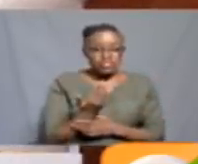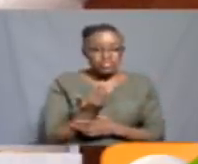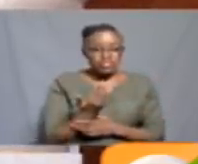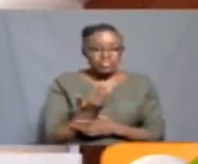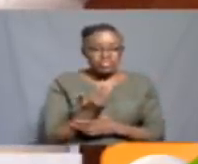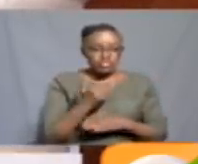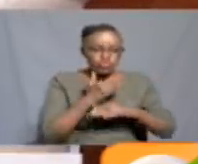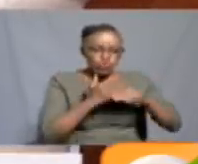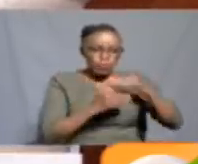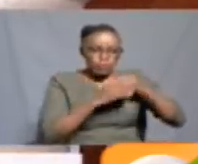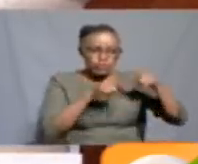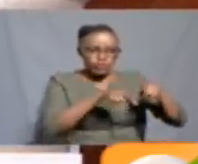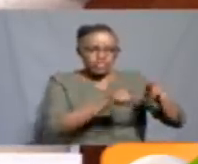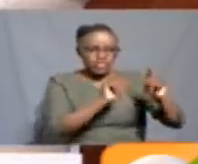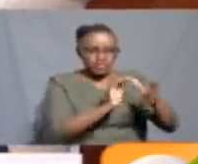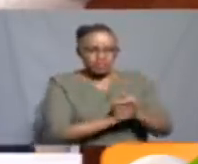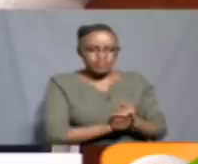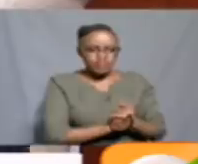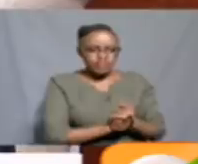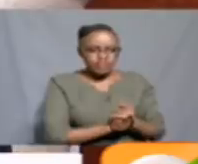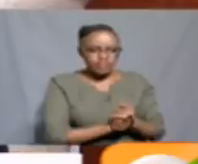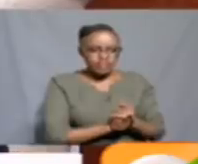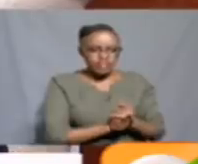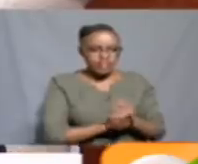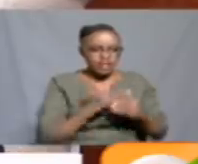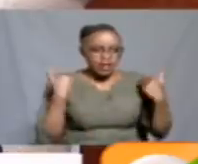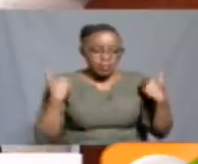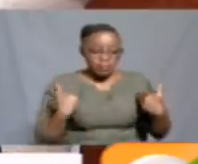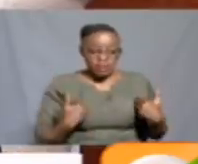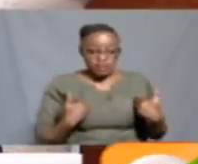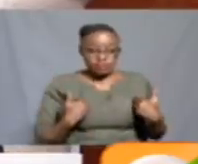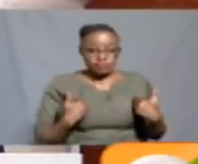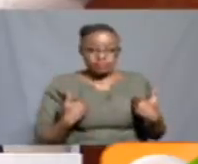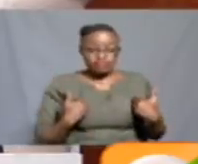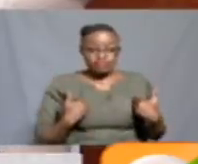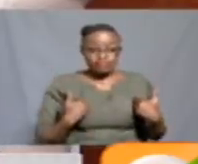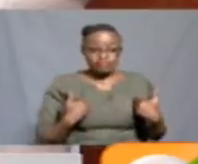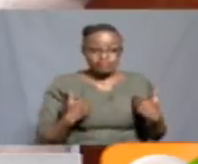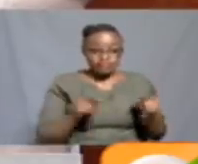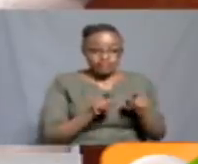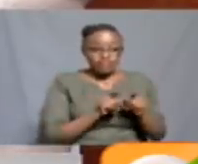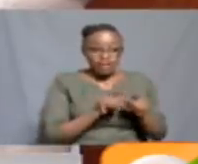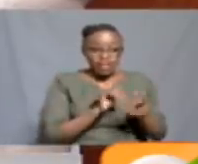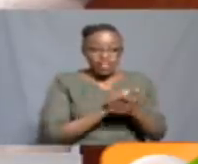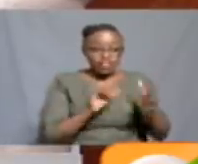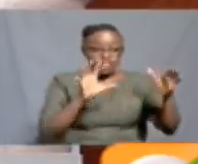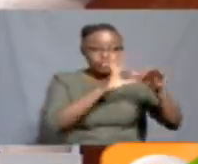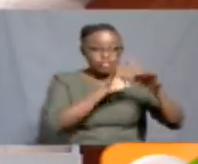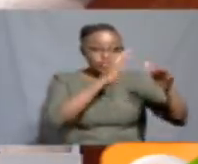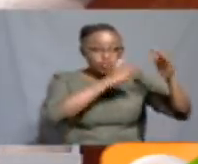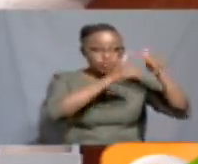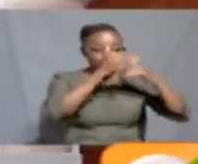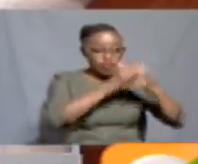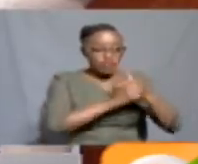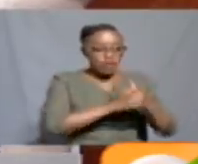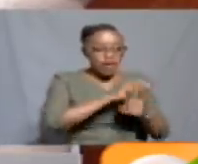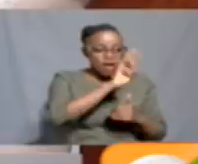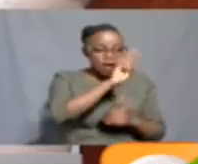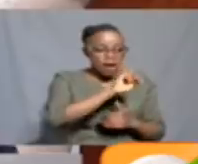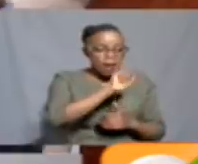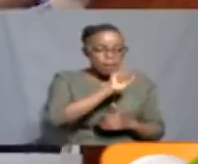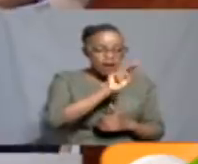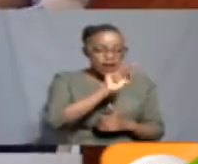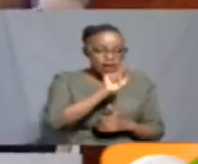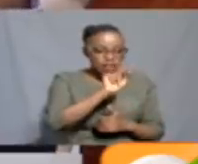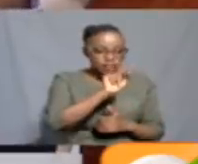You build yourself. Yeah. I'm what I am because I joined the university when Mahatma Gandhi